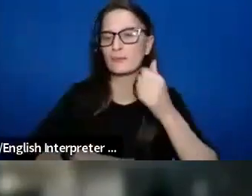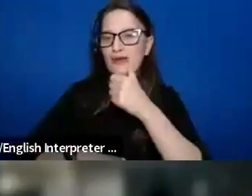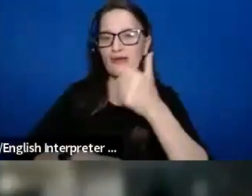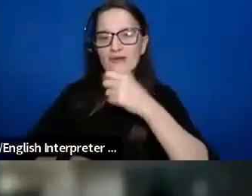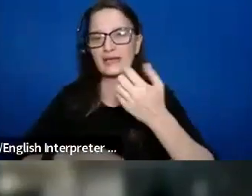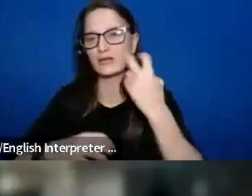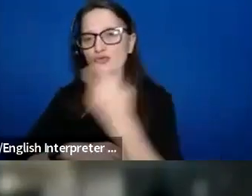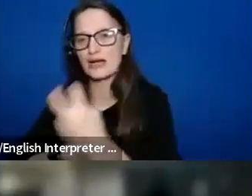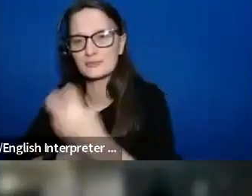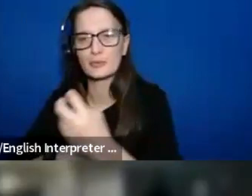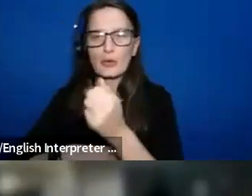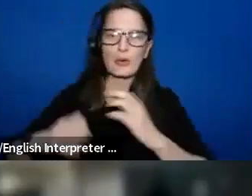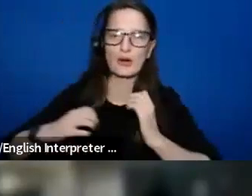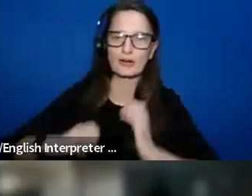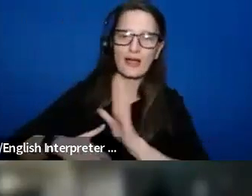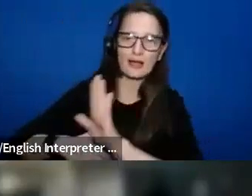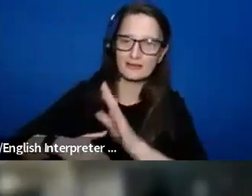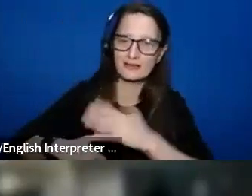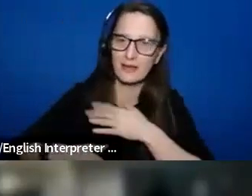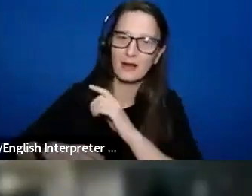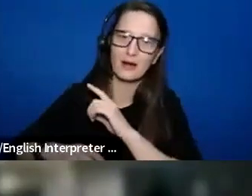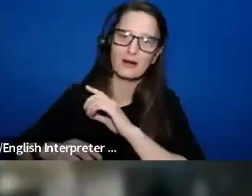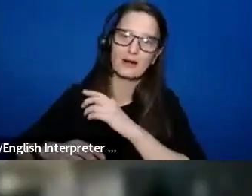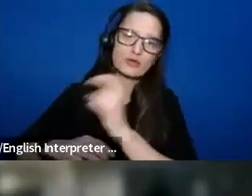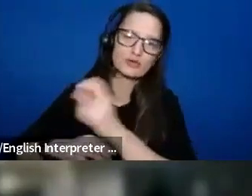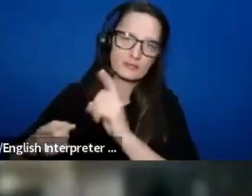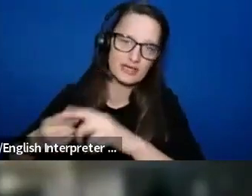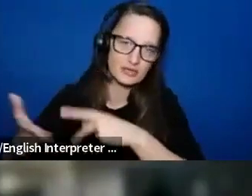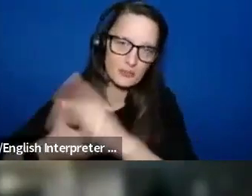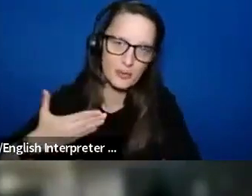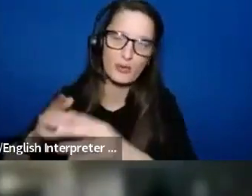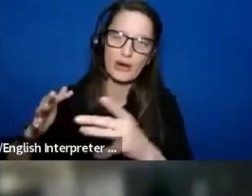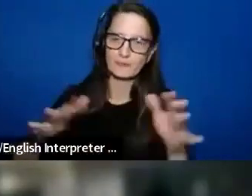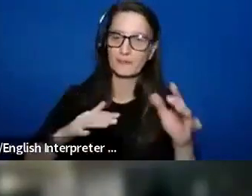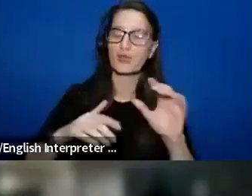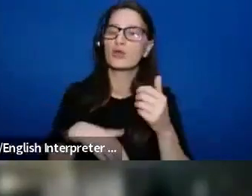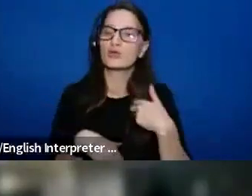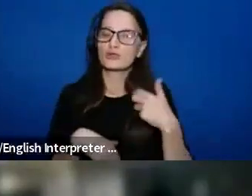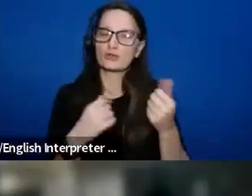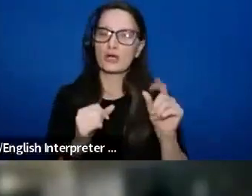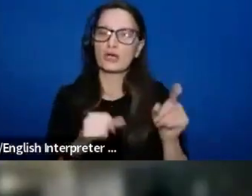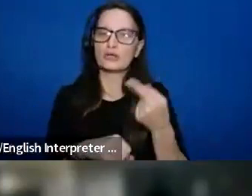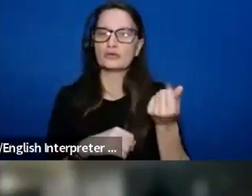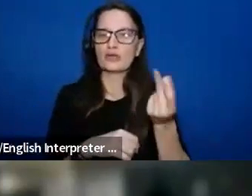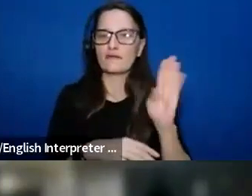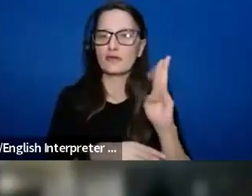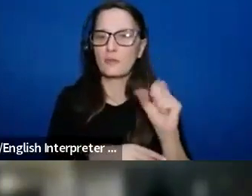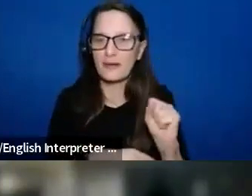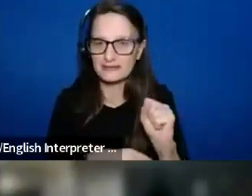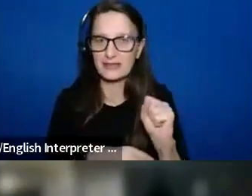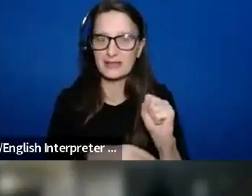at programs. So that should not affect programs, but we are on a tight time schedule. So we freed up only a few buses to go down there. So I think I have 2 or 3